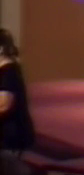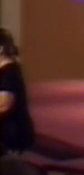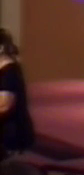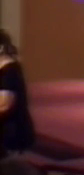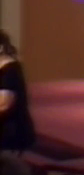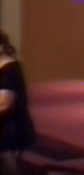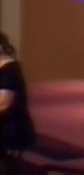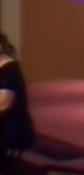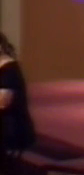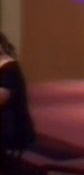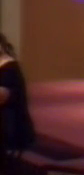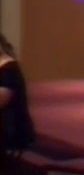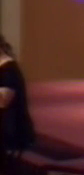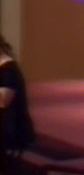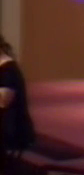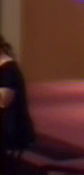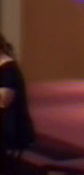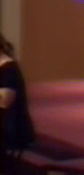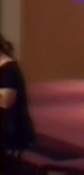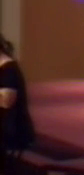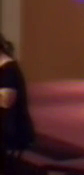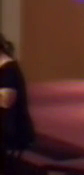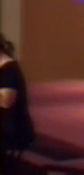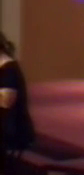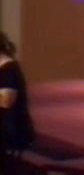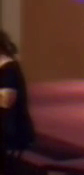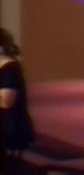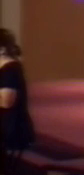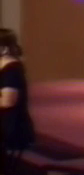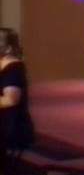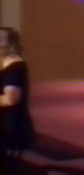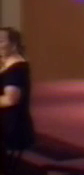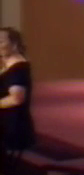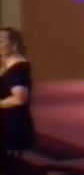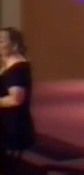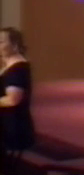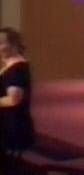Why does it make a difference to say my pleasure?